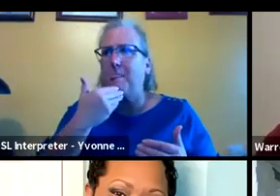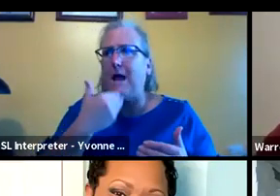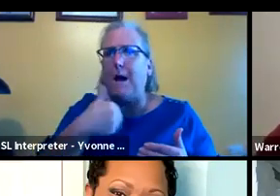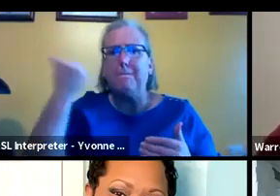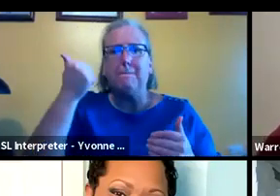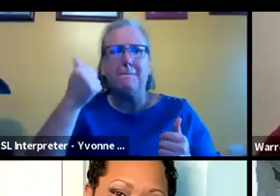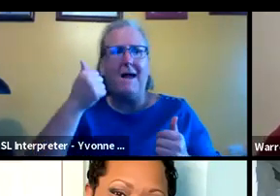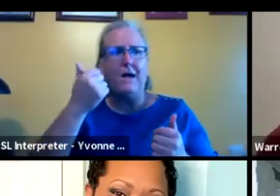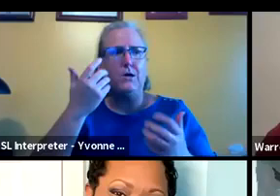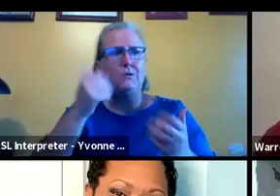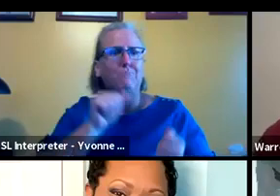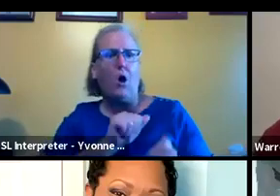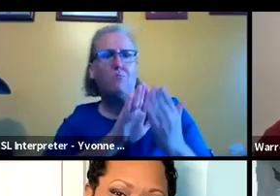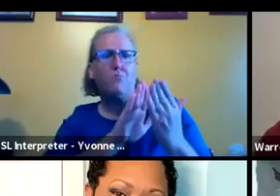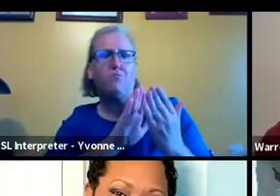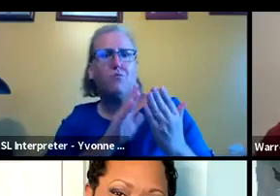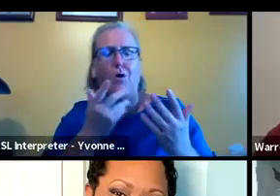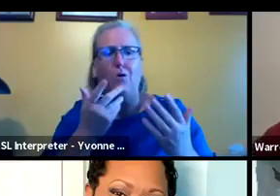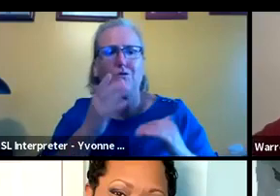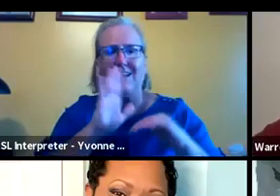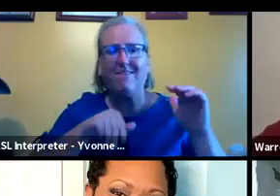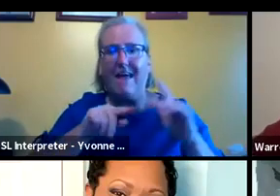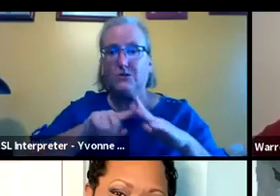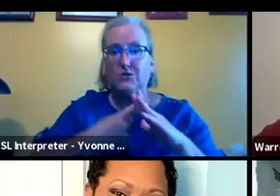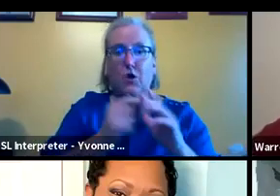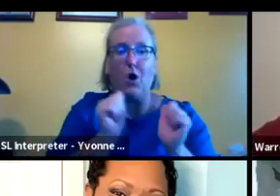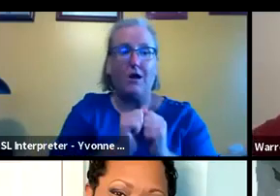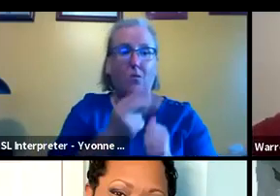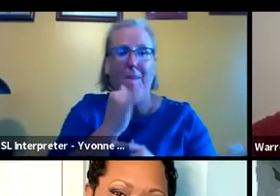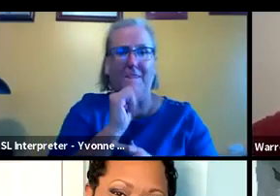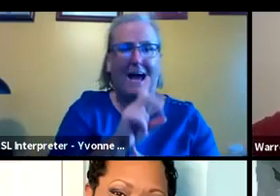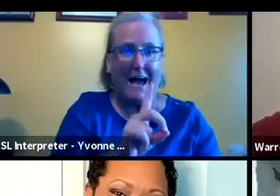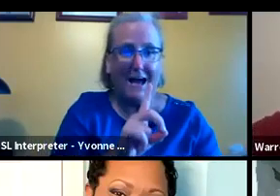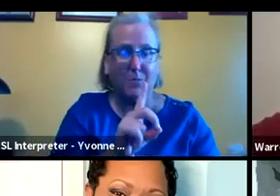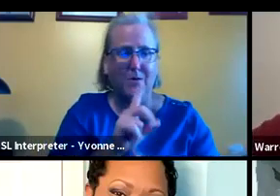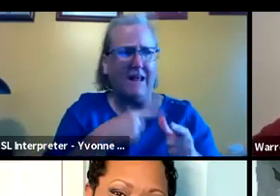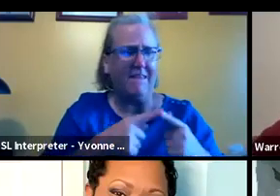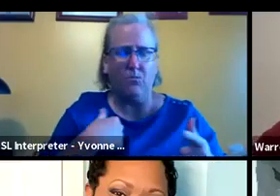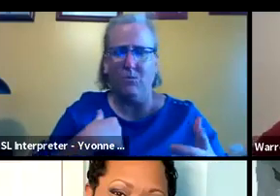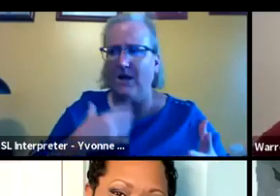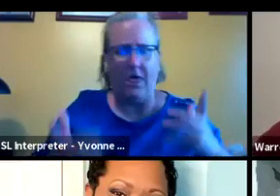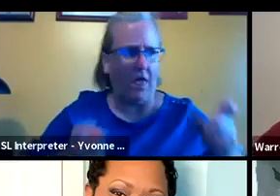than just starting off with hybrid and trying to adjust as we go.